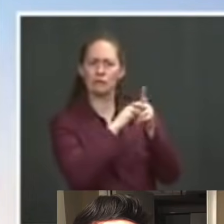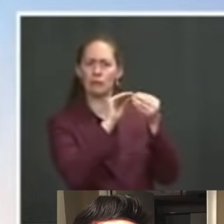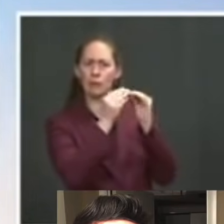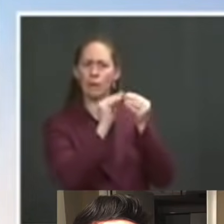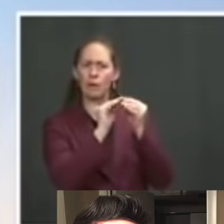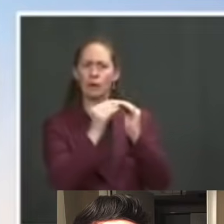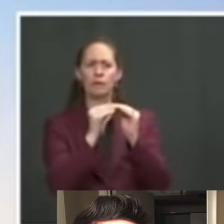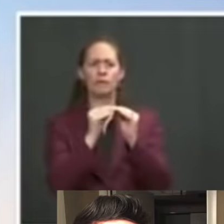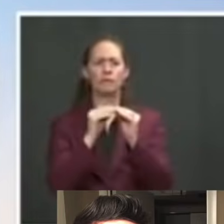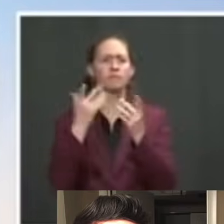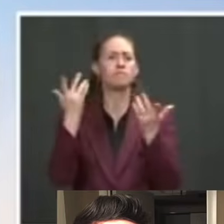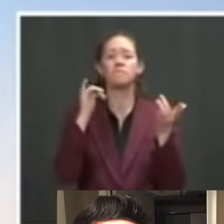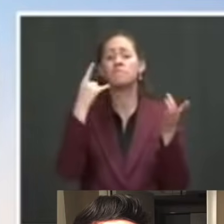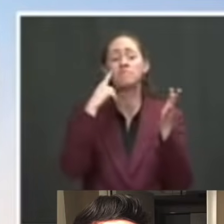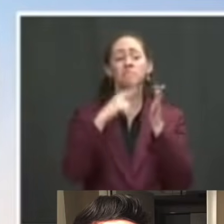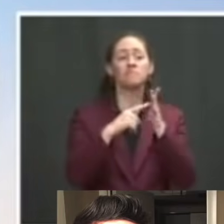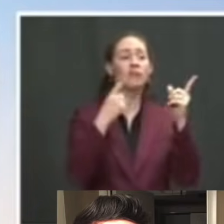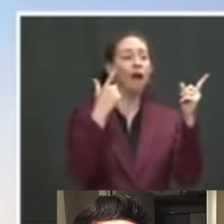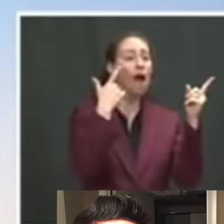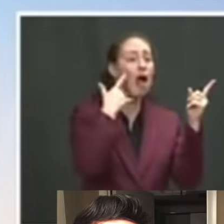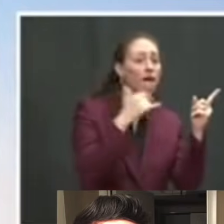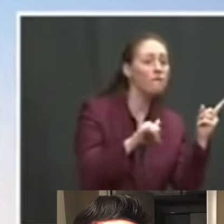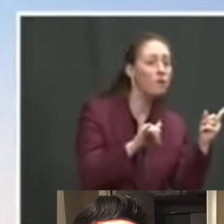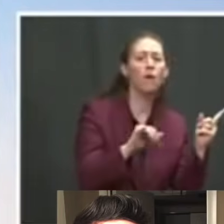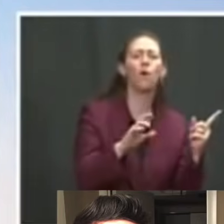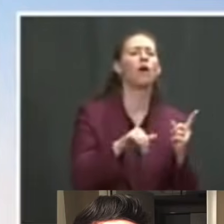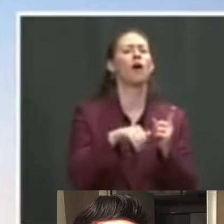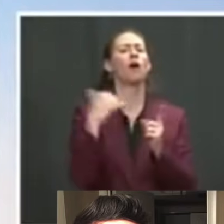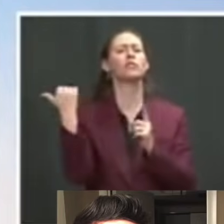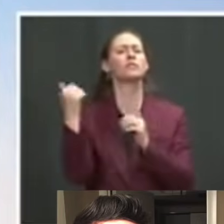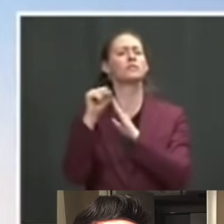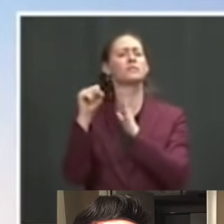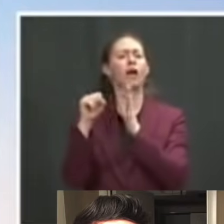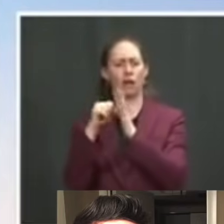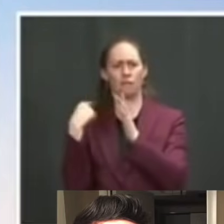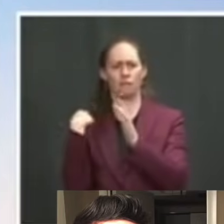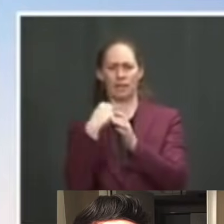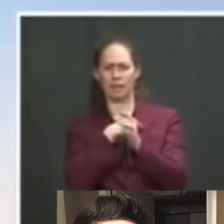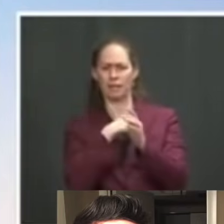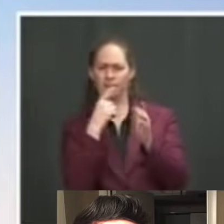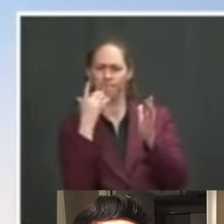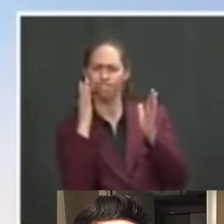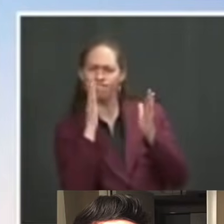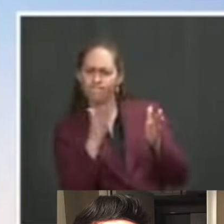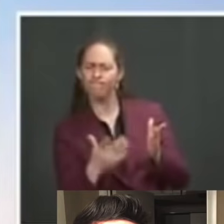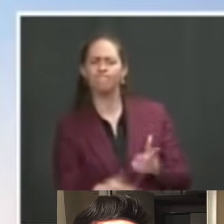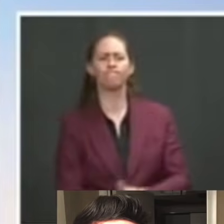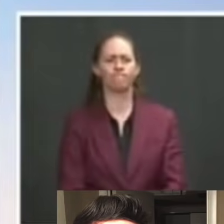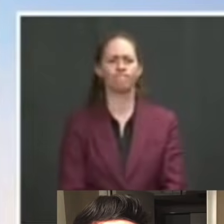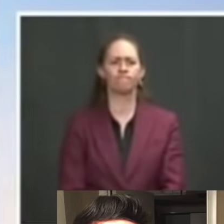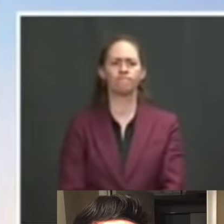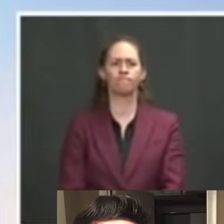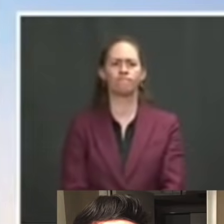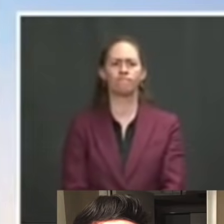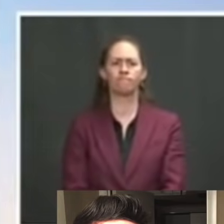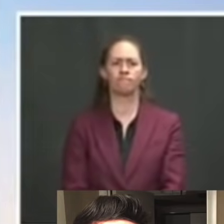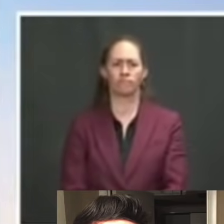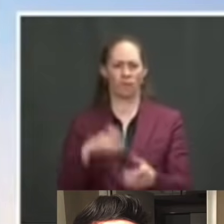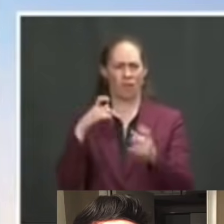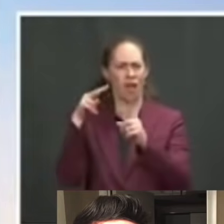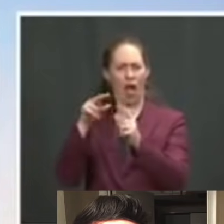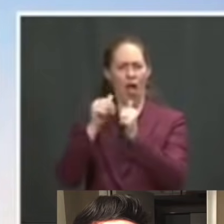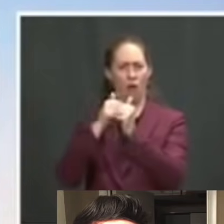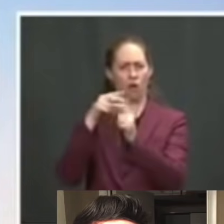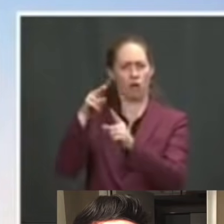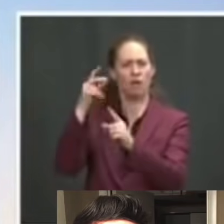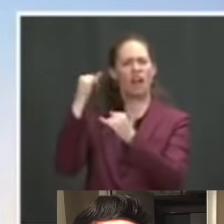state across the country, it was based on the final 3 months of unemployment in 2020. Here's what we still know, that there's